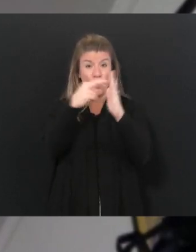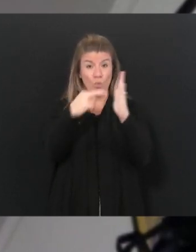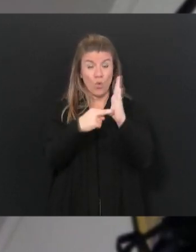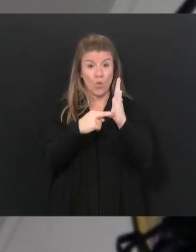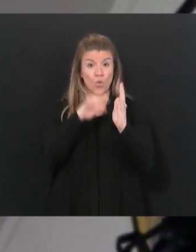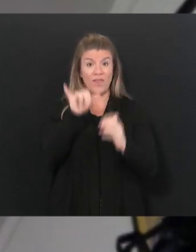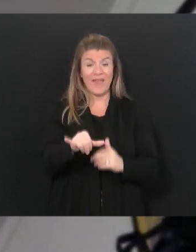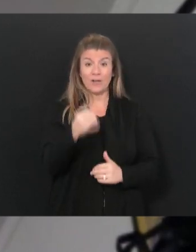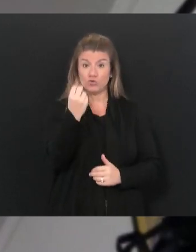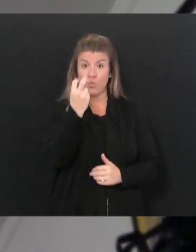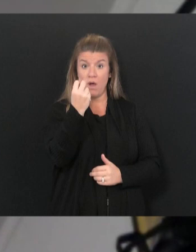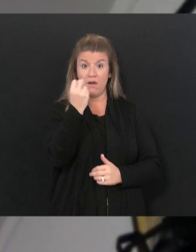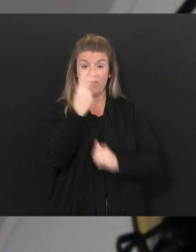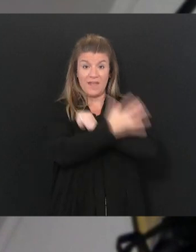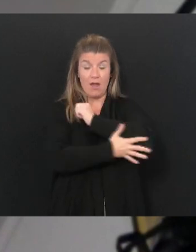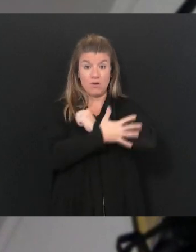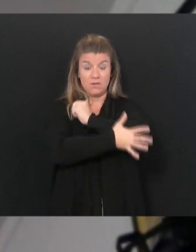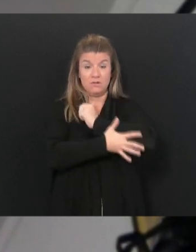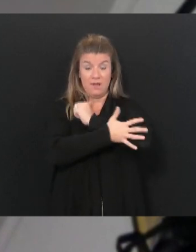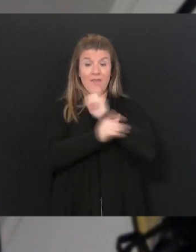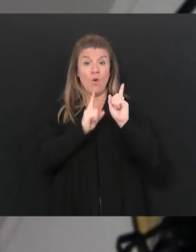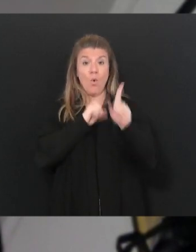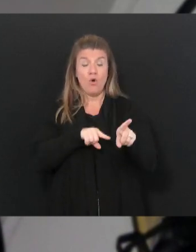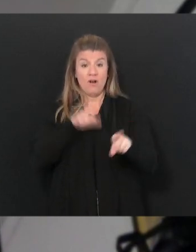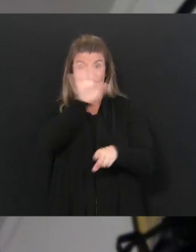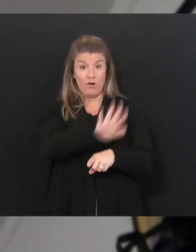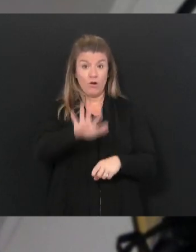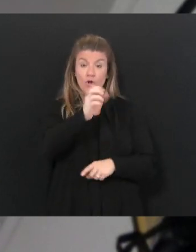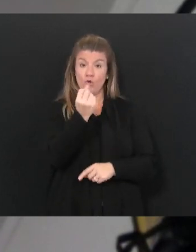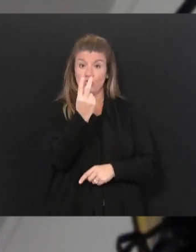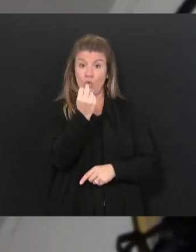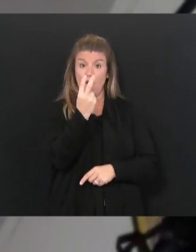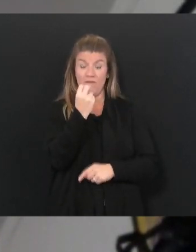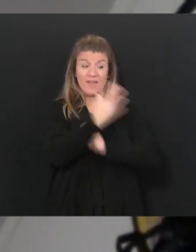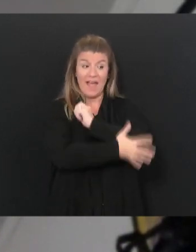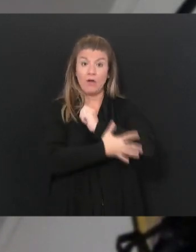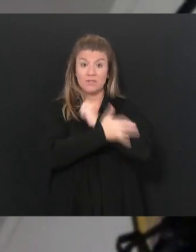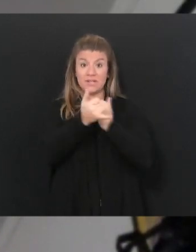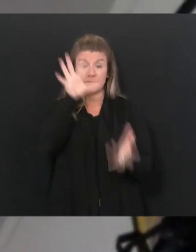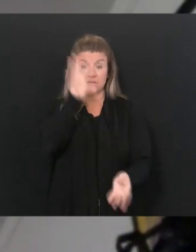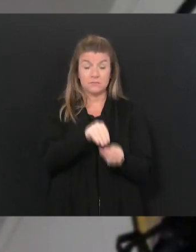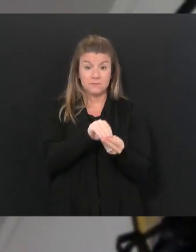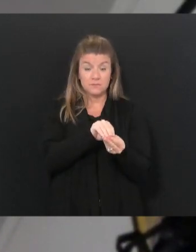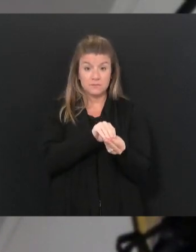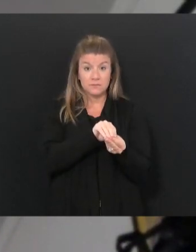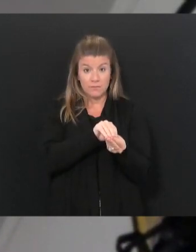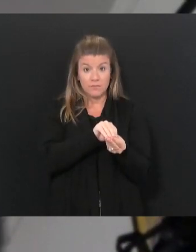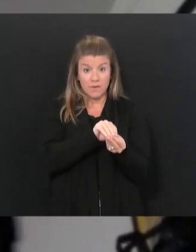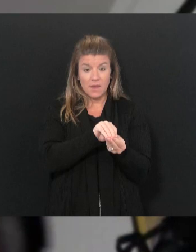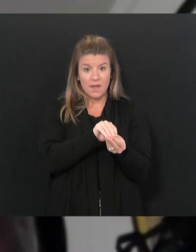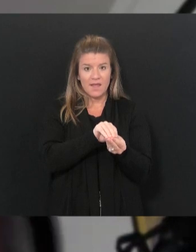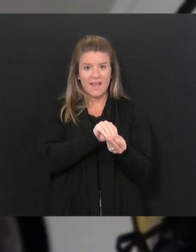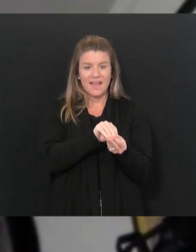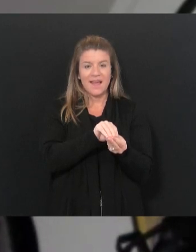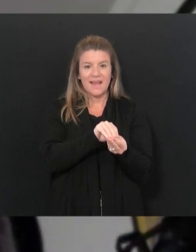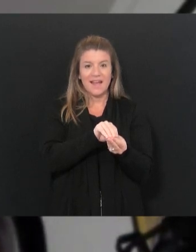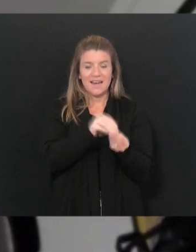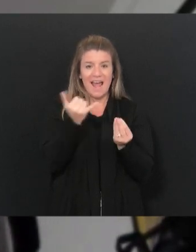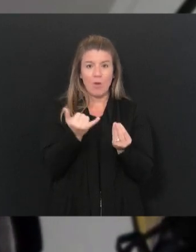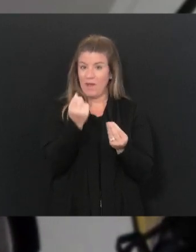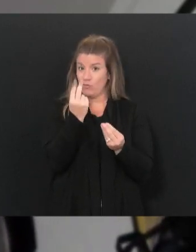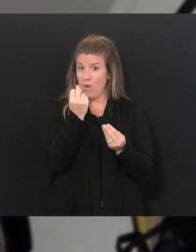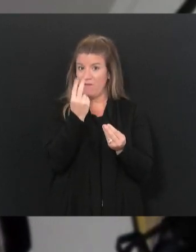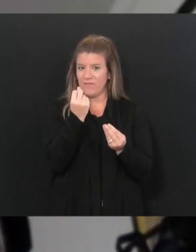counties that you had did the executive order on last week that ended up getting spread to 12 counties.